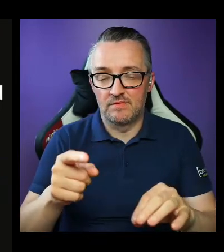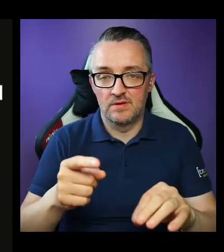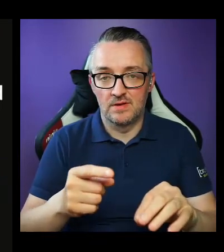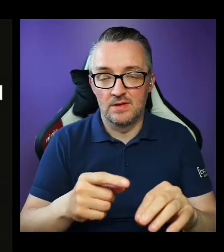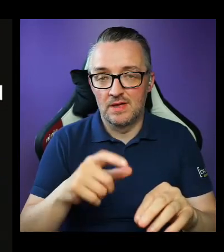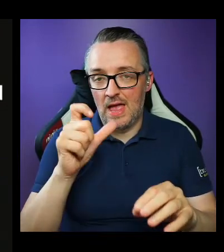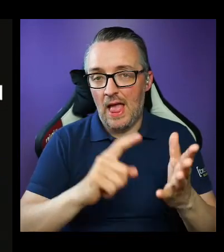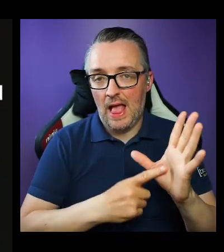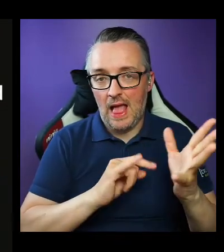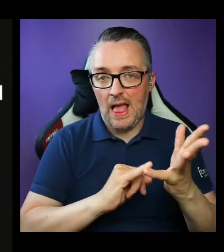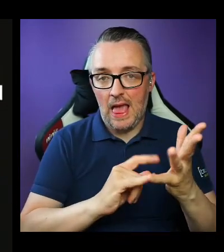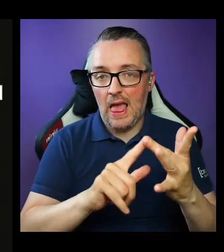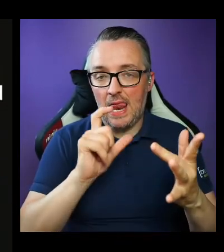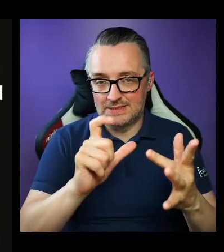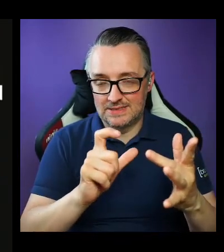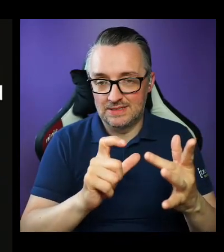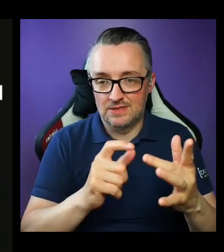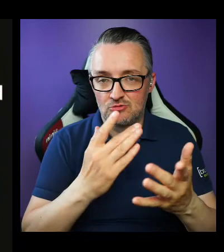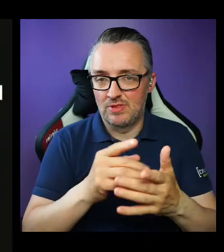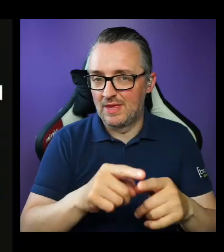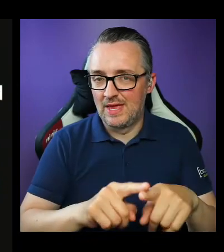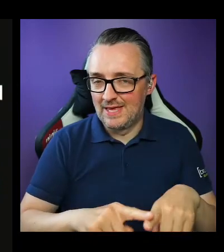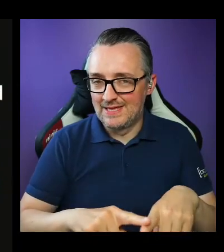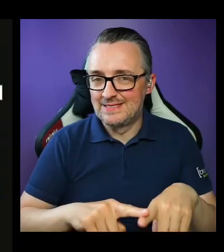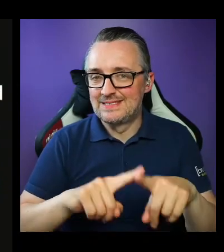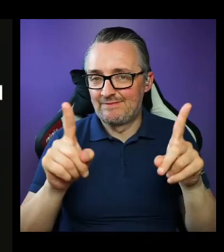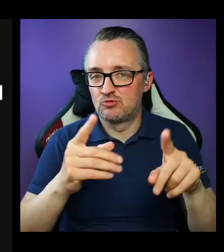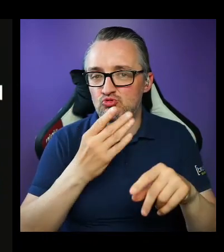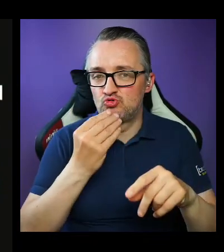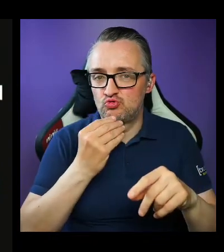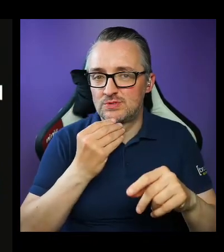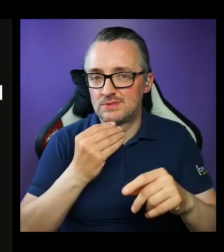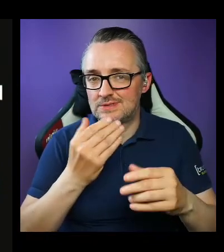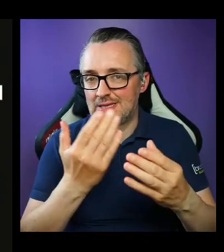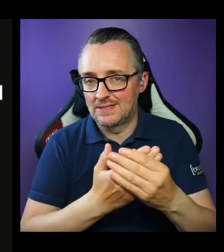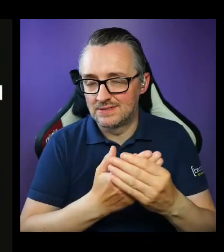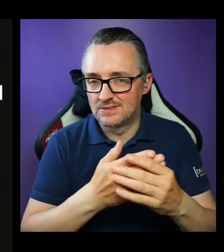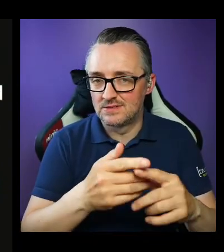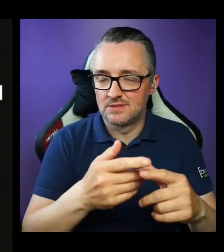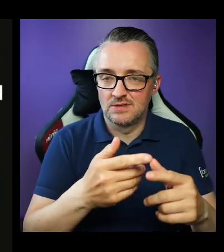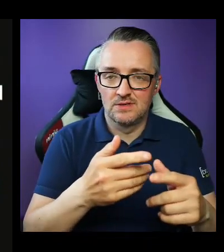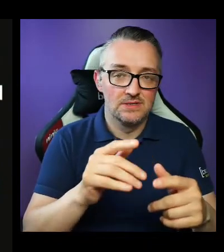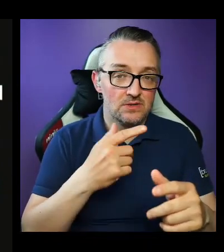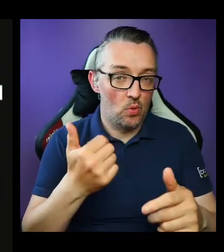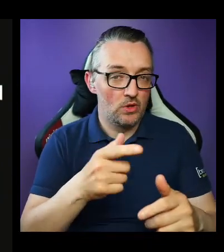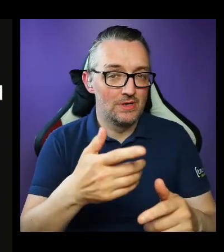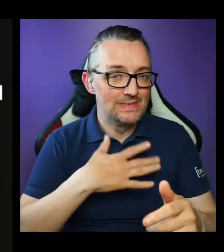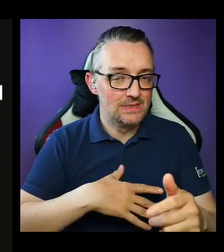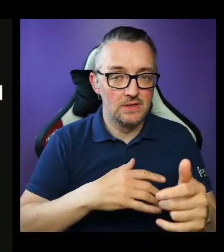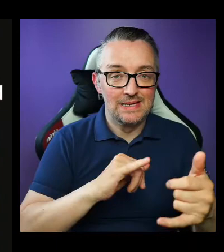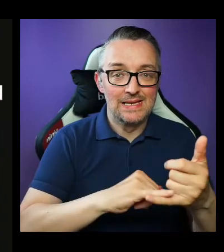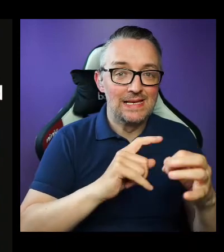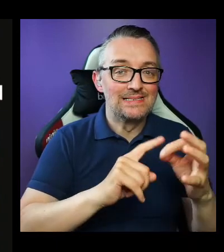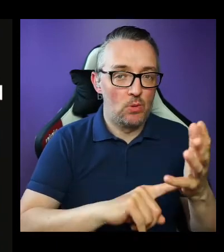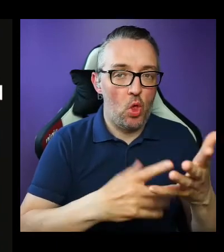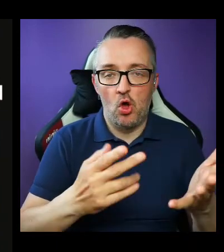classic one, which I would say it's very different. The use cases that you have, that's like more, okay, do you need a SQL or a NoSQL